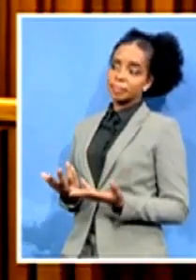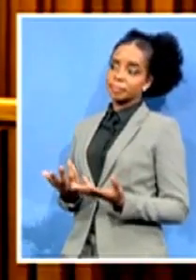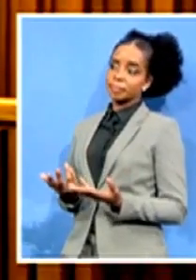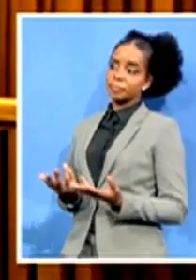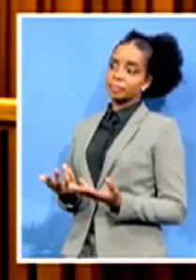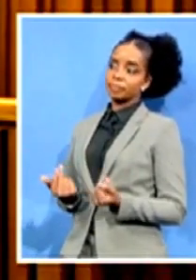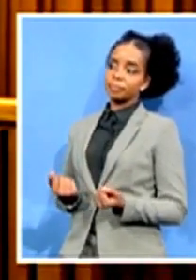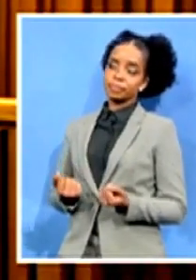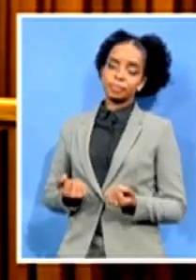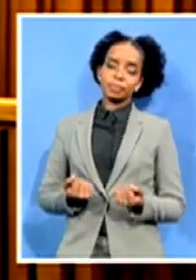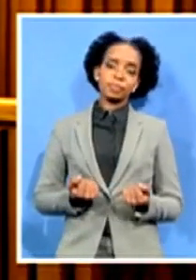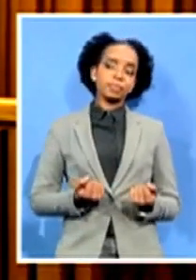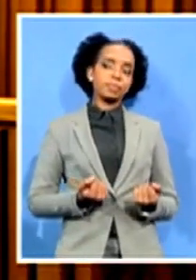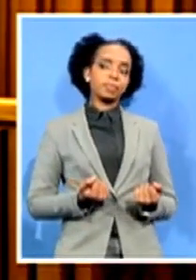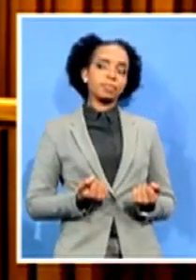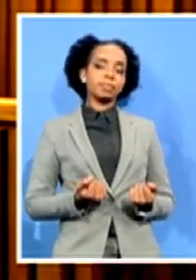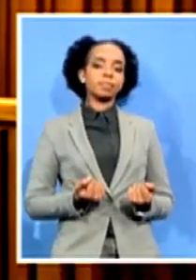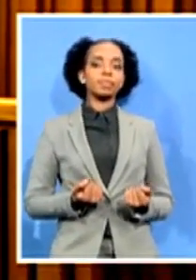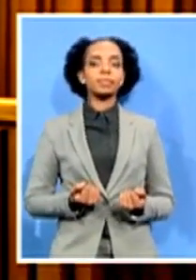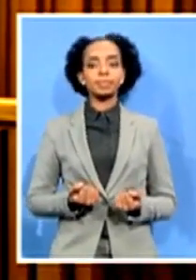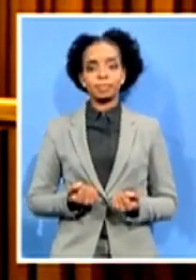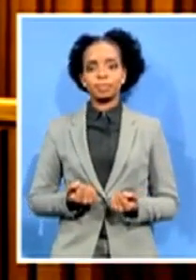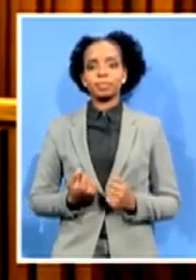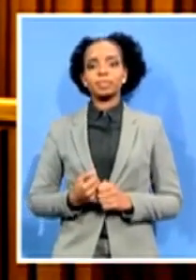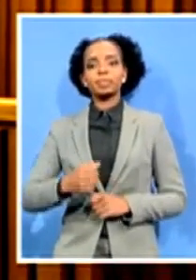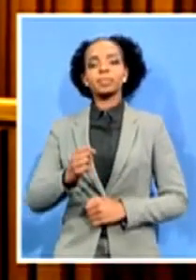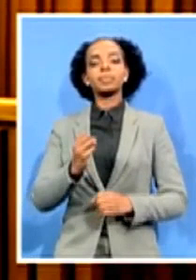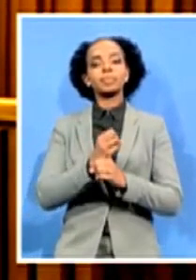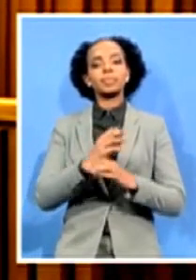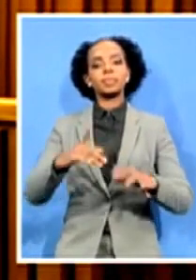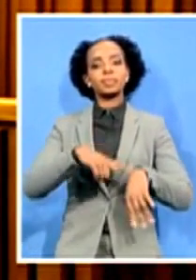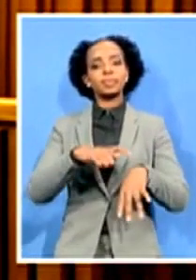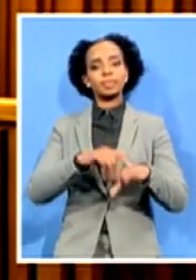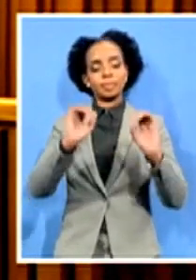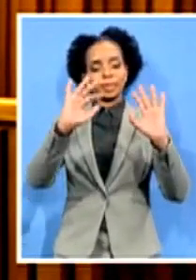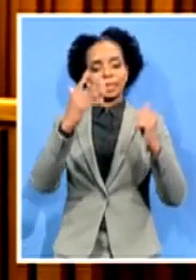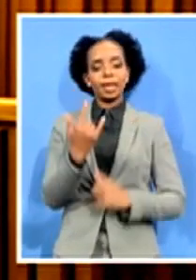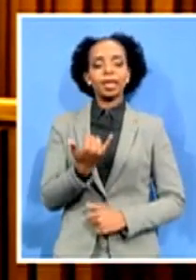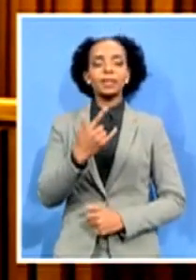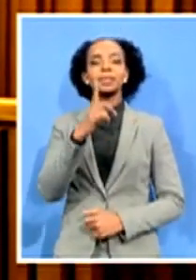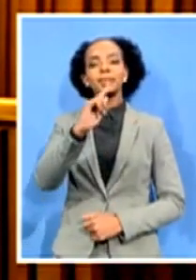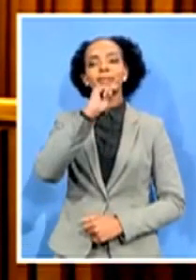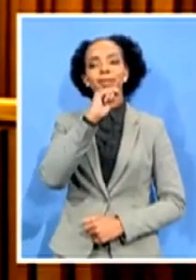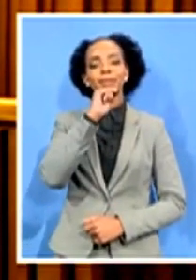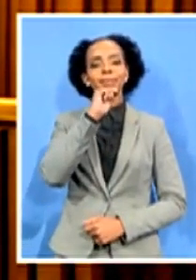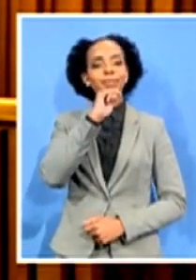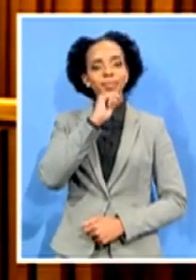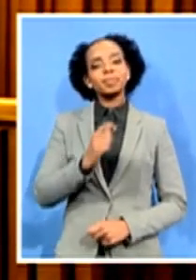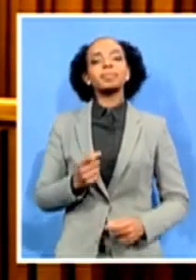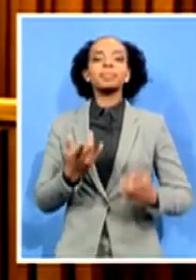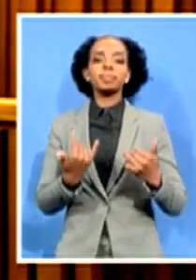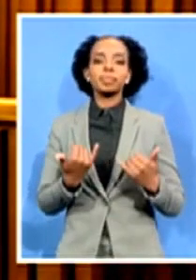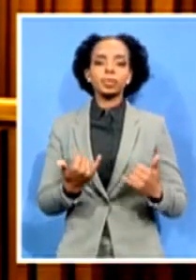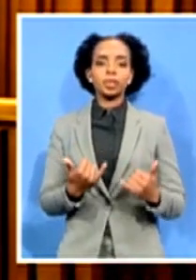Desiree, at 10 o'clock this morning, and we're expecting to take it live here on the SABC News channel for our viewers who would